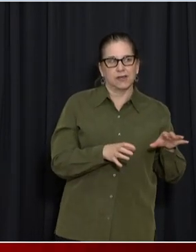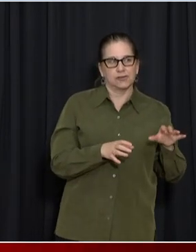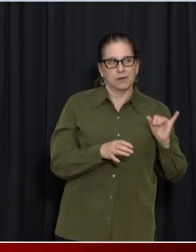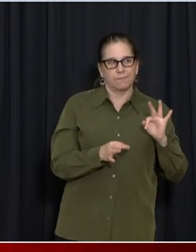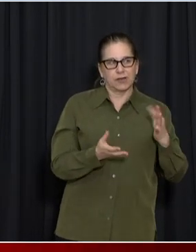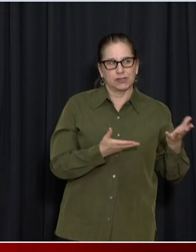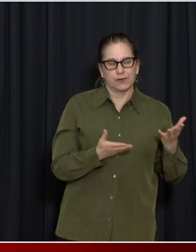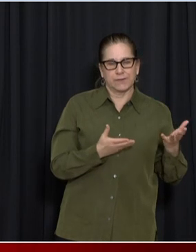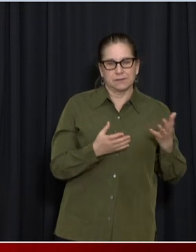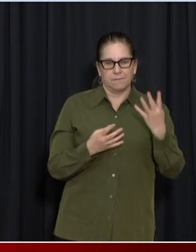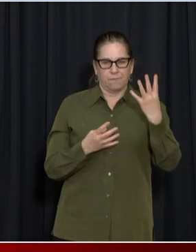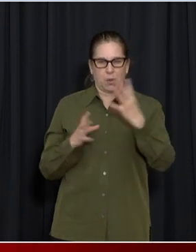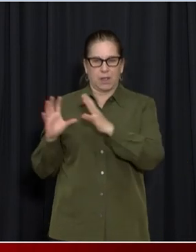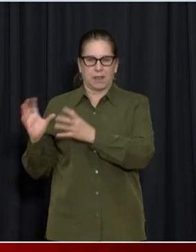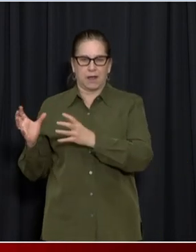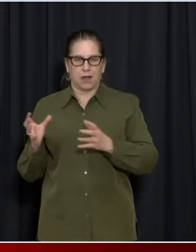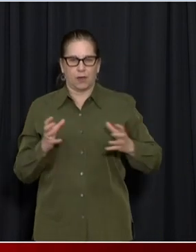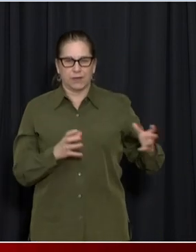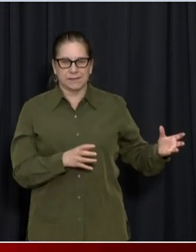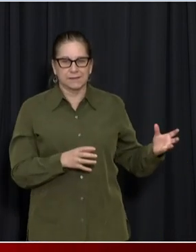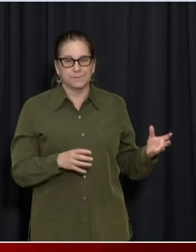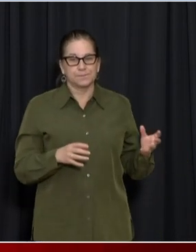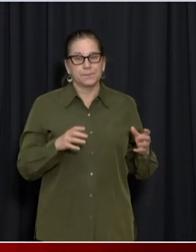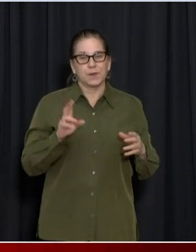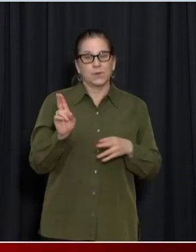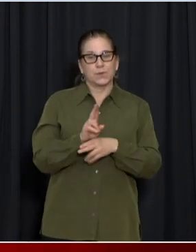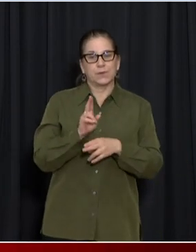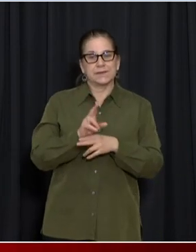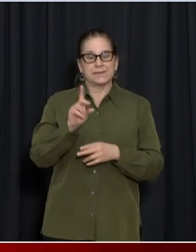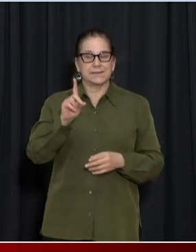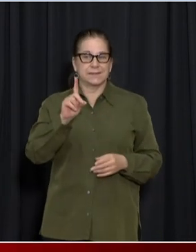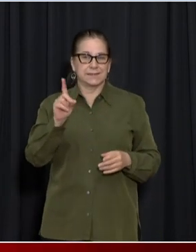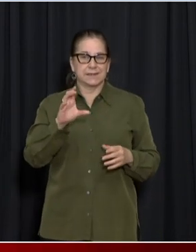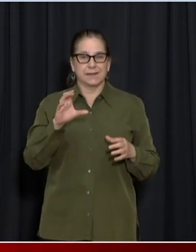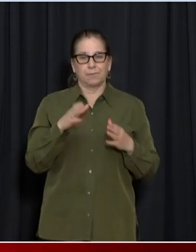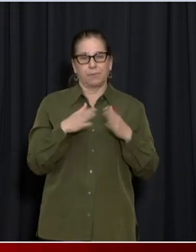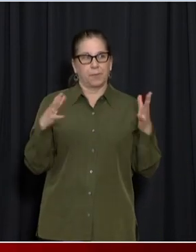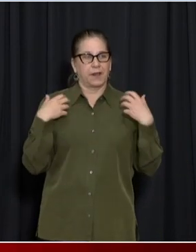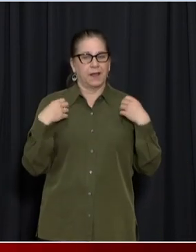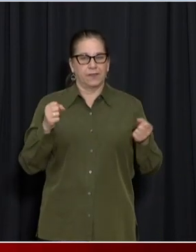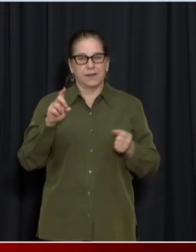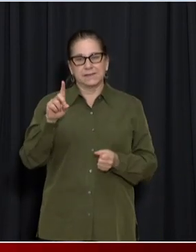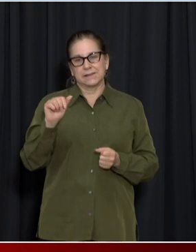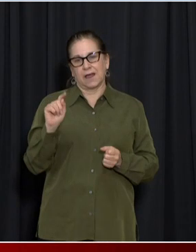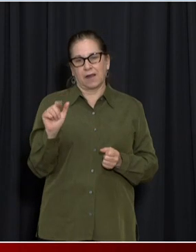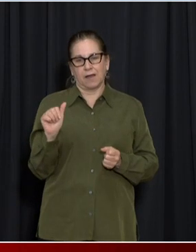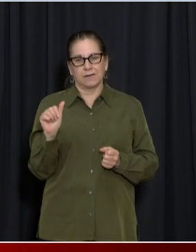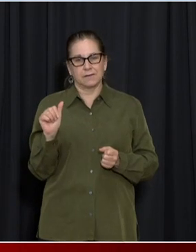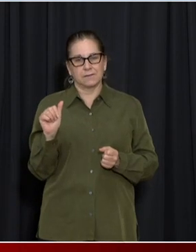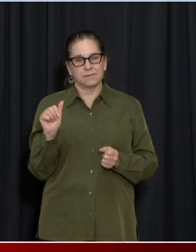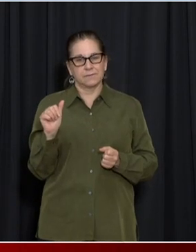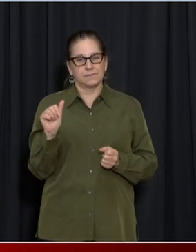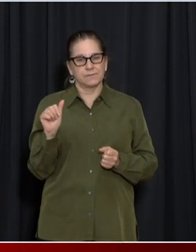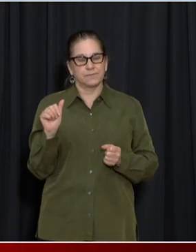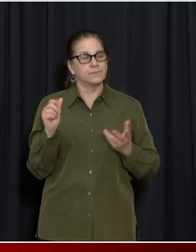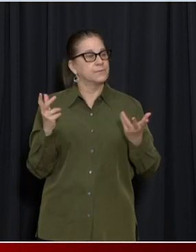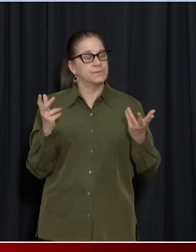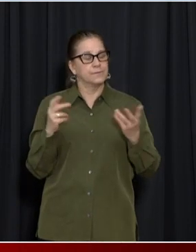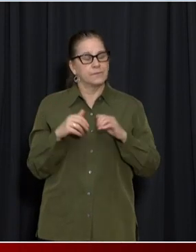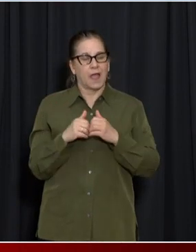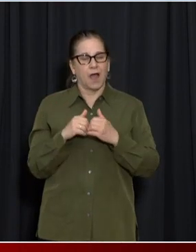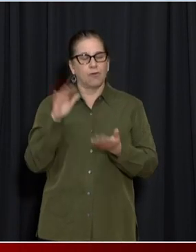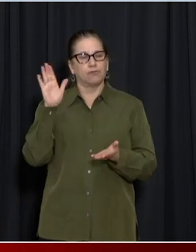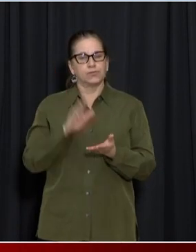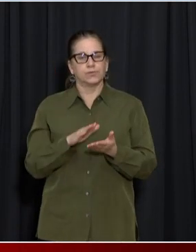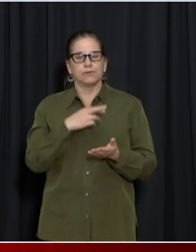data and national public health sources, while also taking into account the ability to mitigate the risk, its impact on equity,